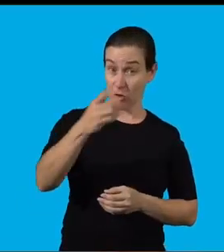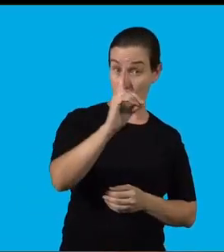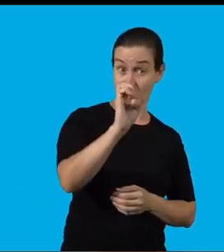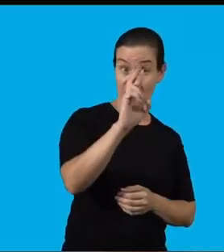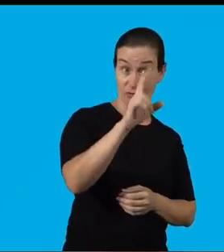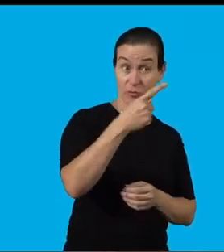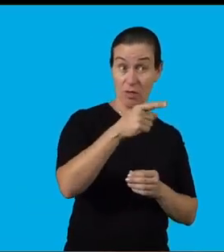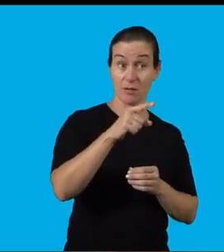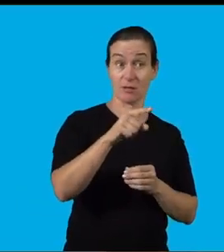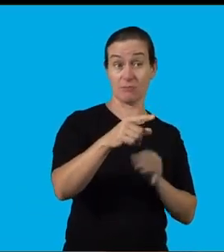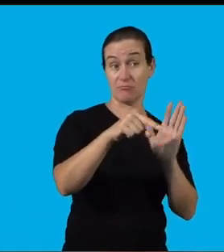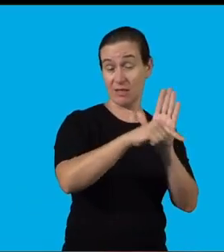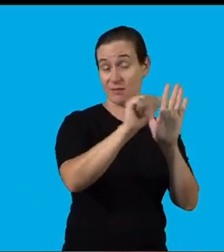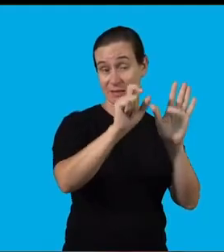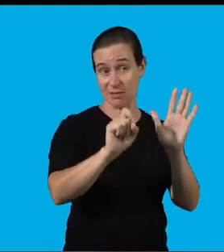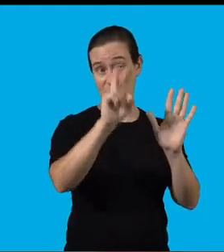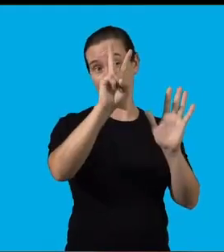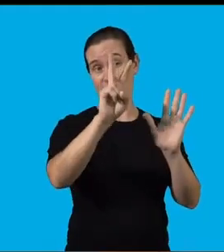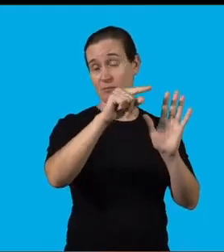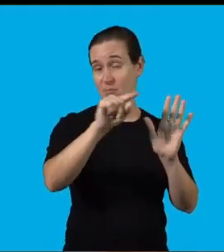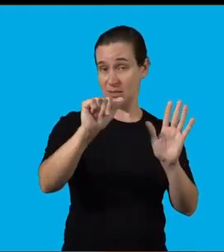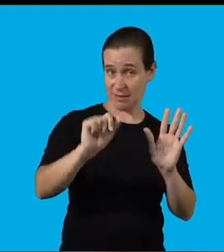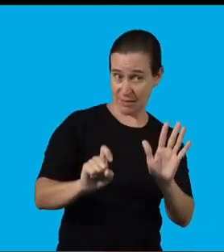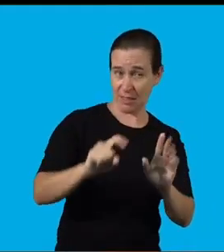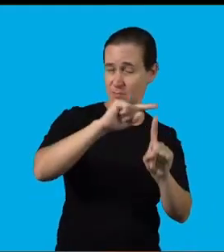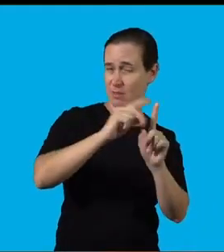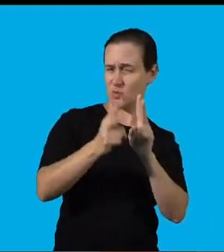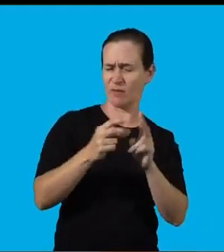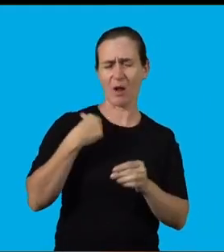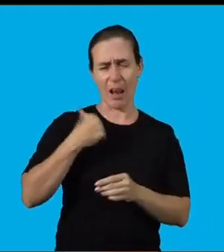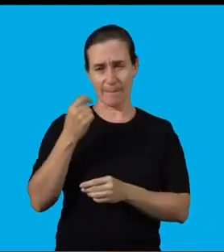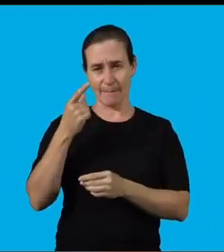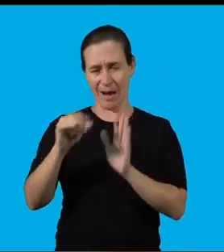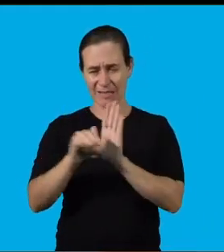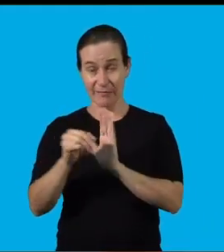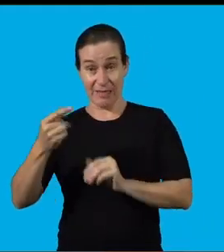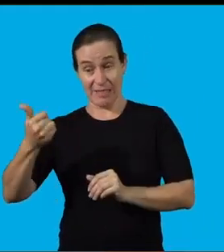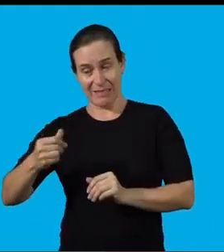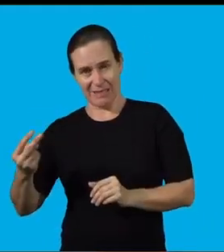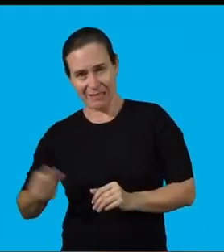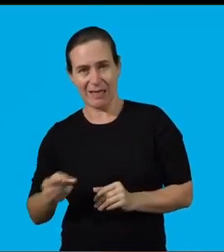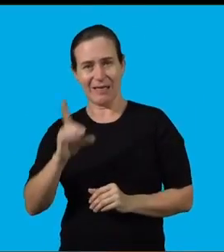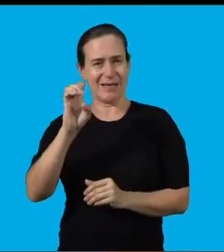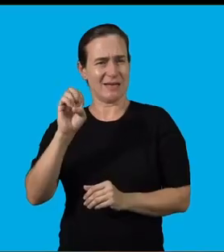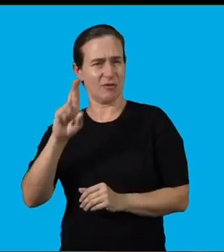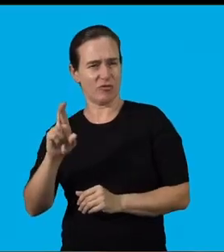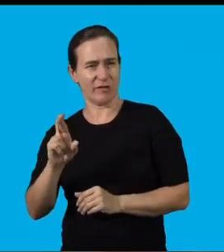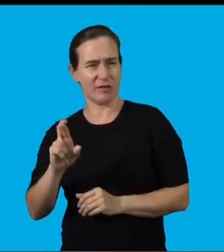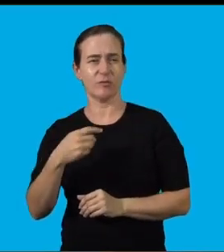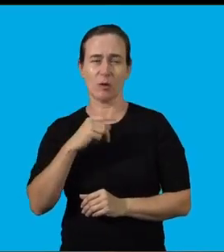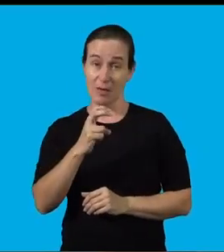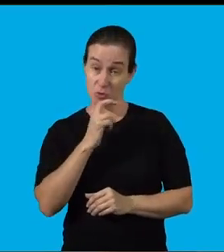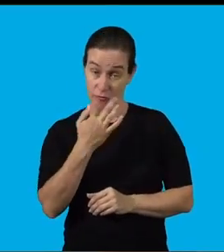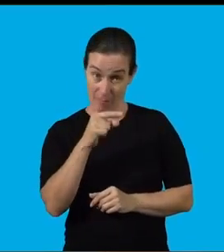was minus 6x squared minus 6x plus 12. So to find the second derivative, I need to take the derivative of this